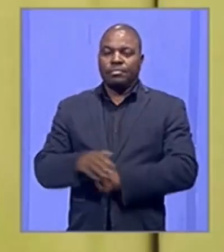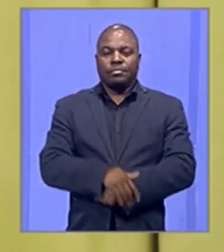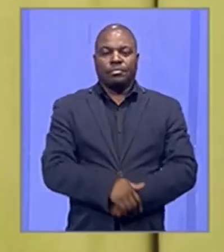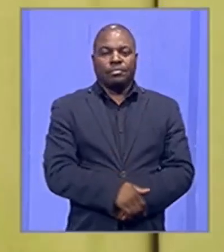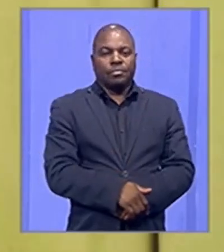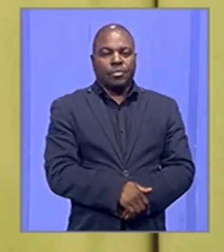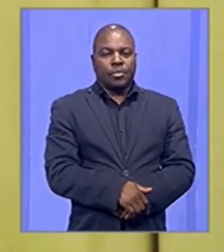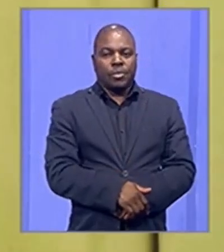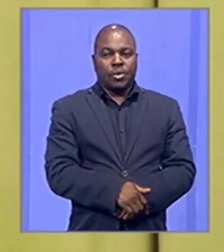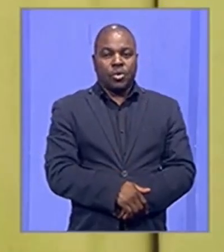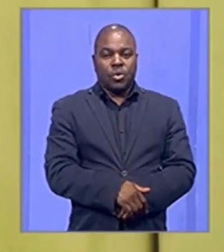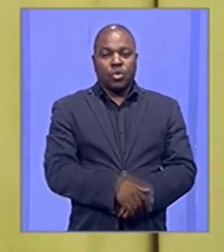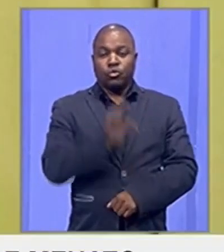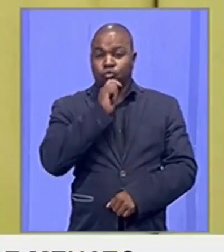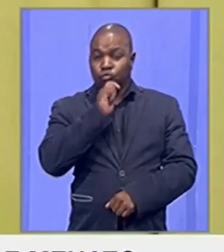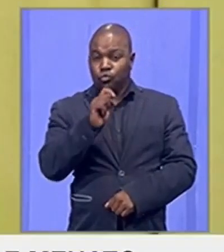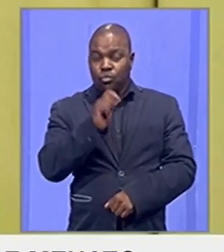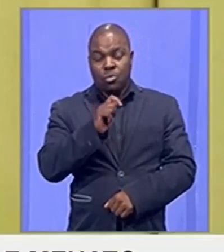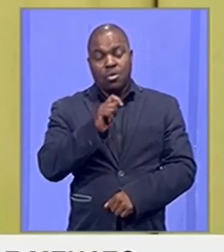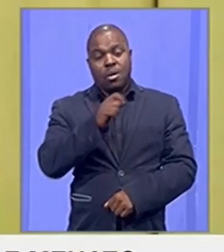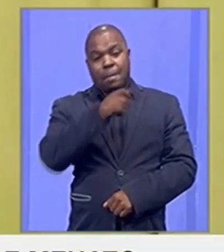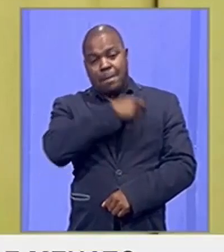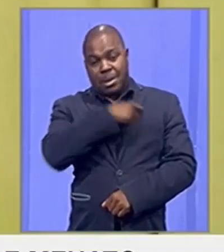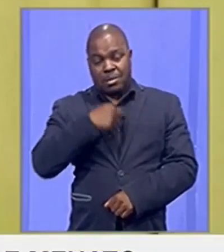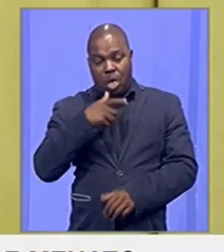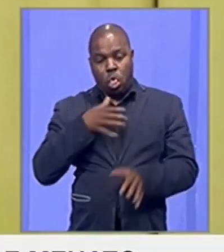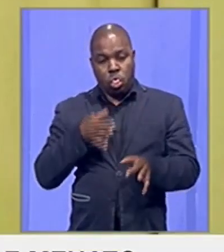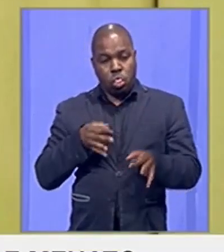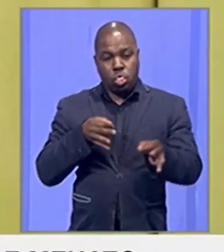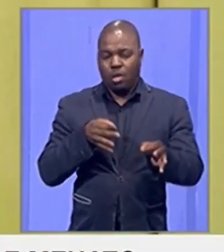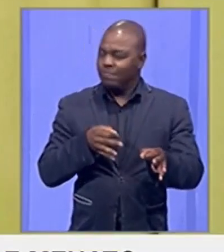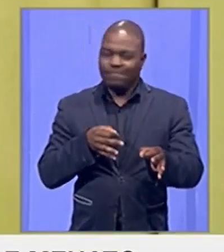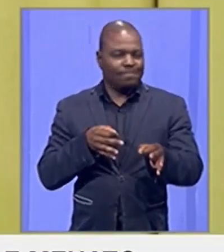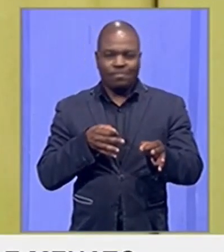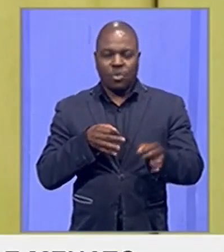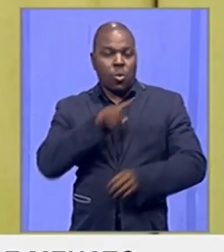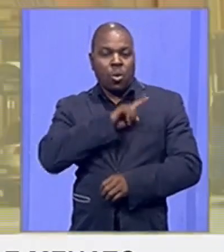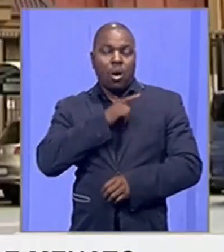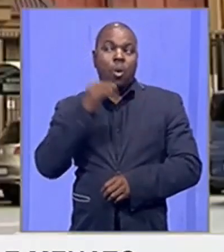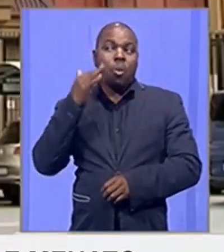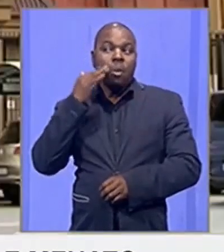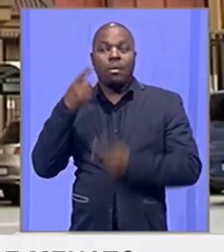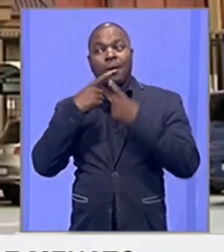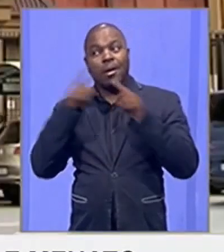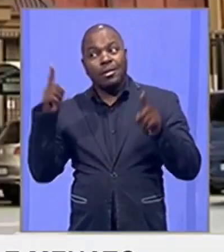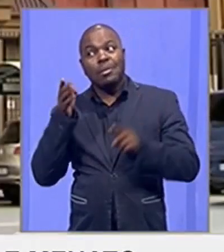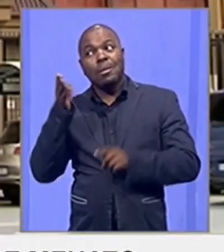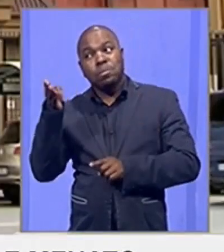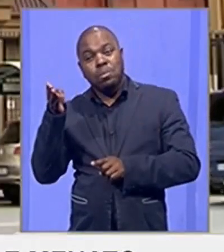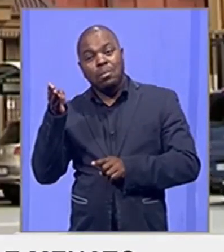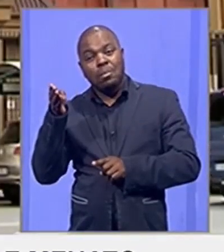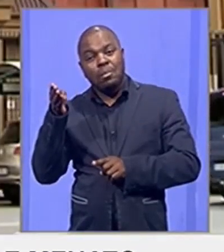It will not be true that the president has delayed when that announcement was made.